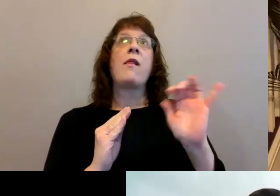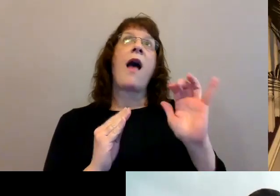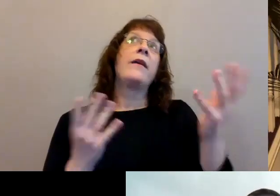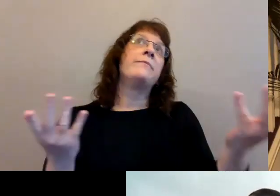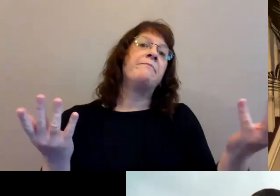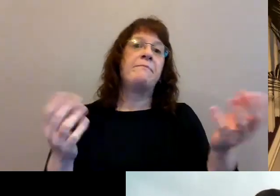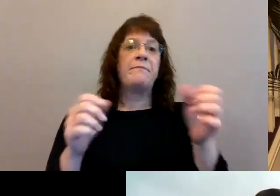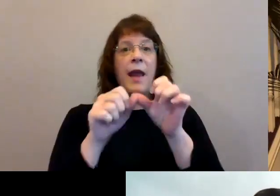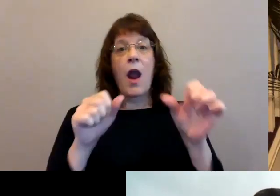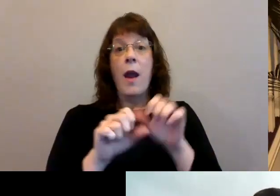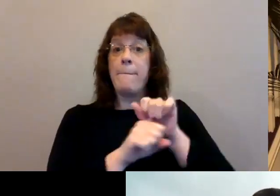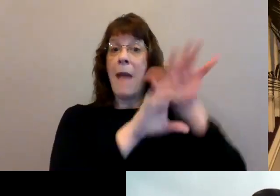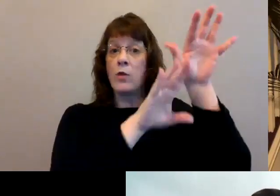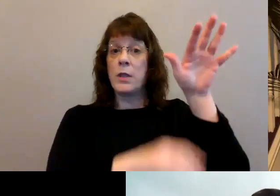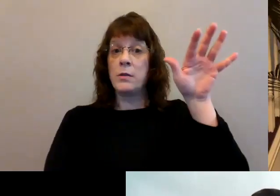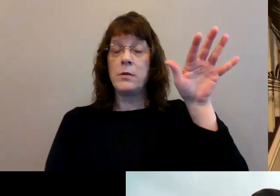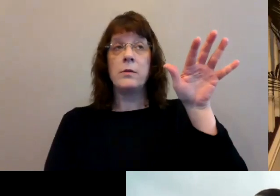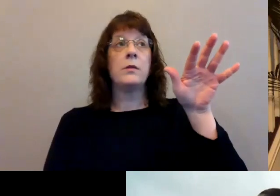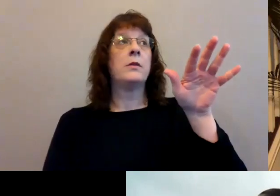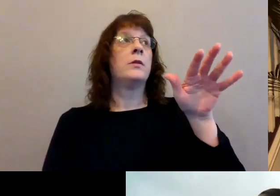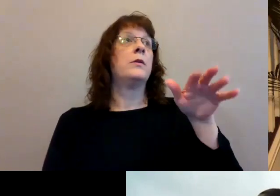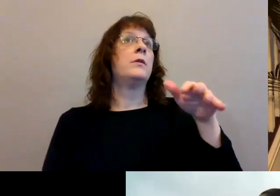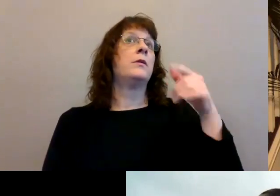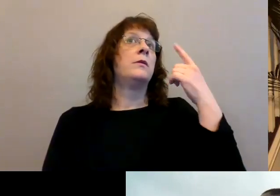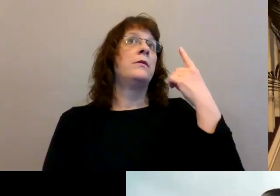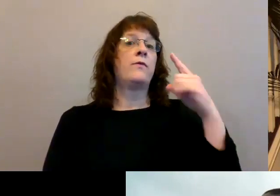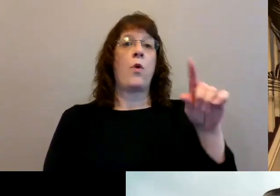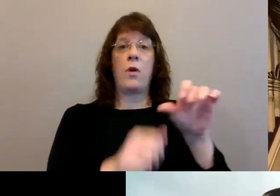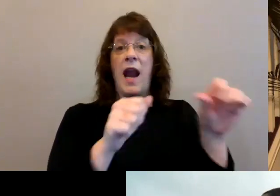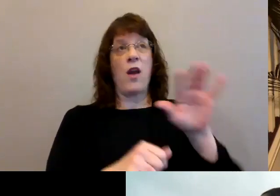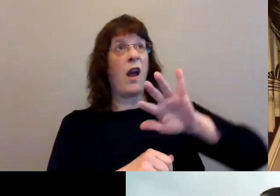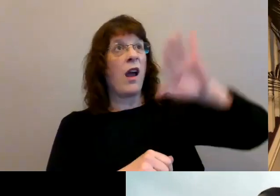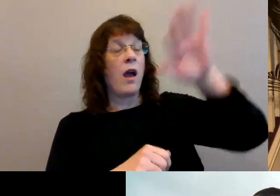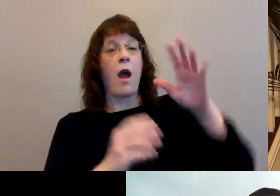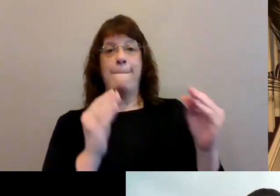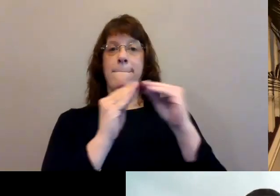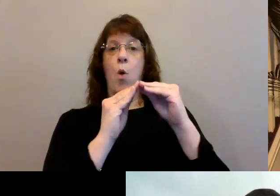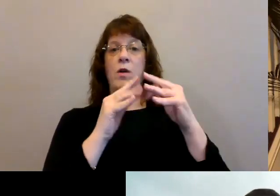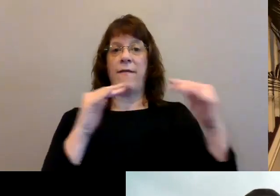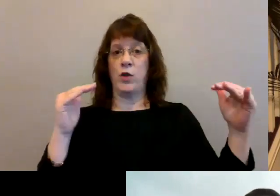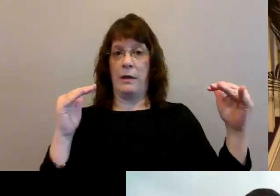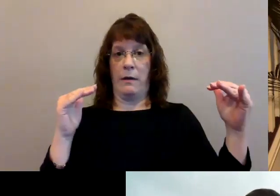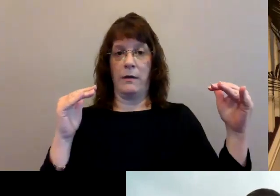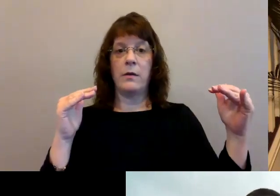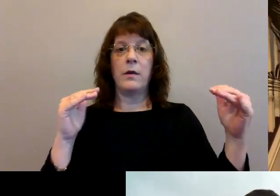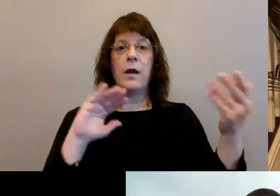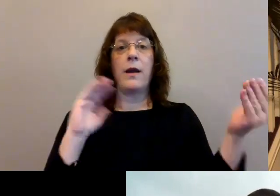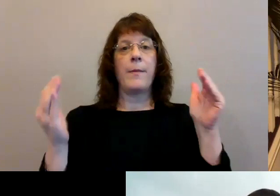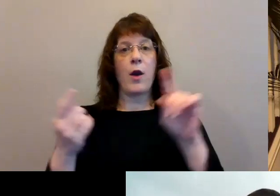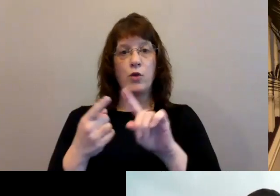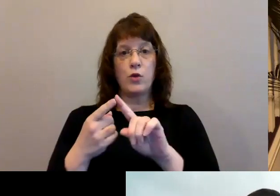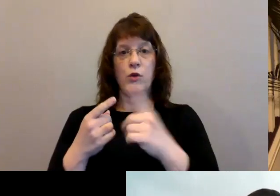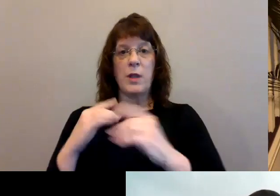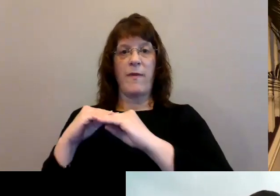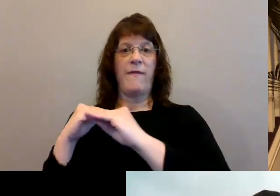where you have a mountain, and like you for a given area, you're going to have way more diversity than like if you have an area that's completely